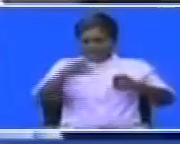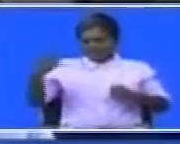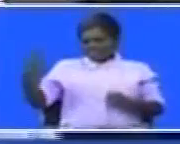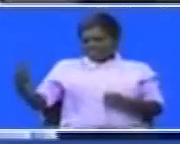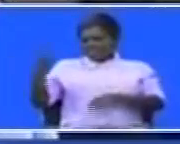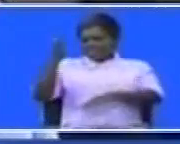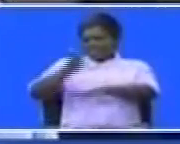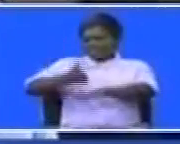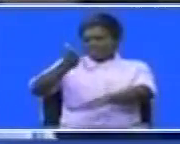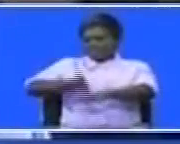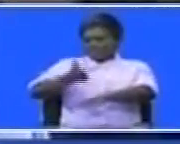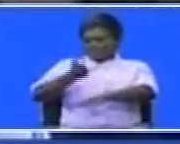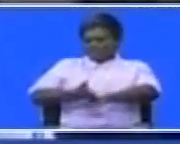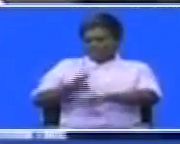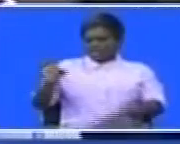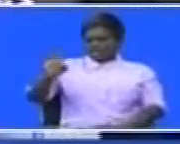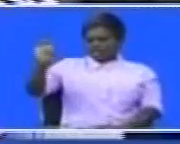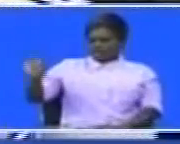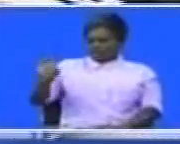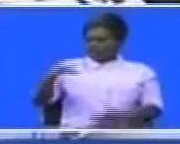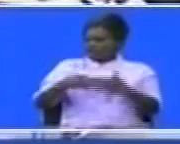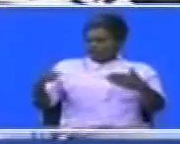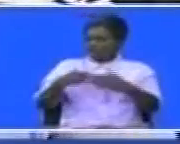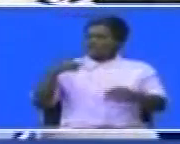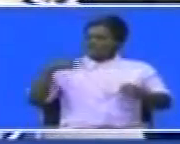693 fake US dollars. I repeat,